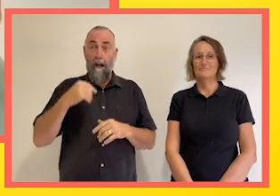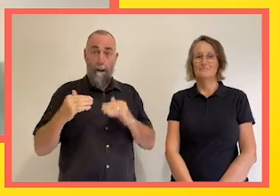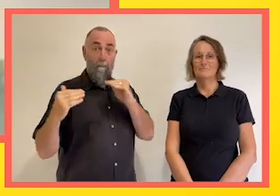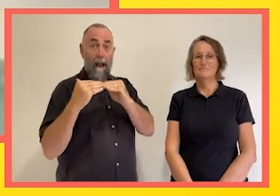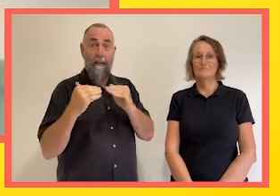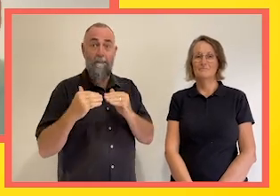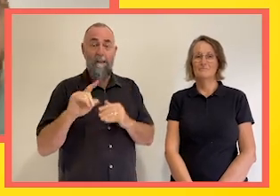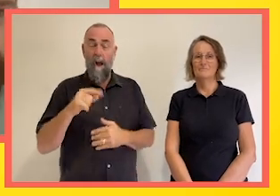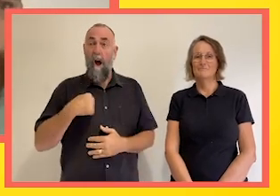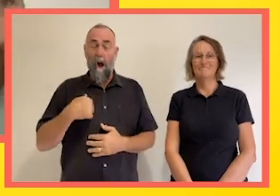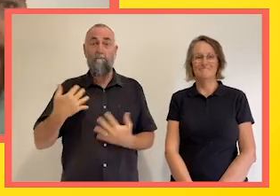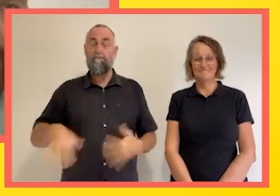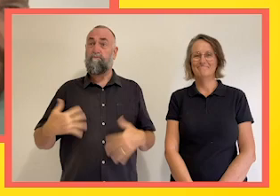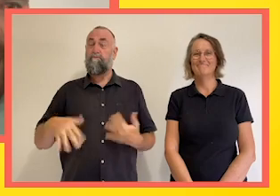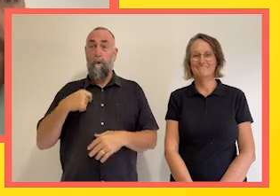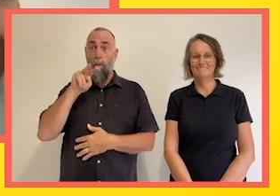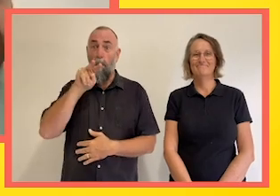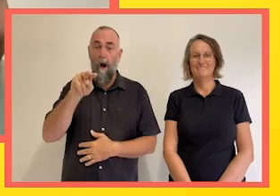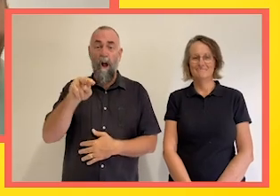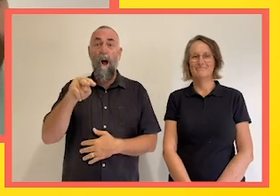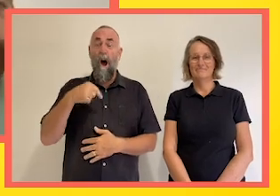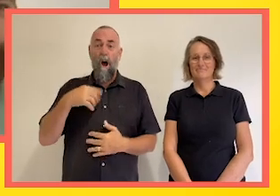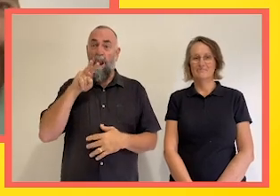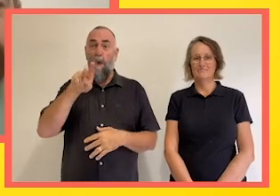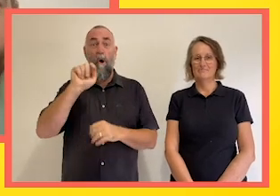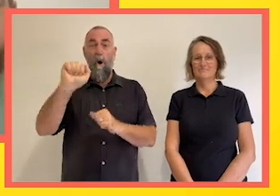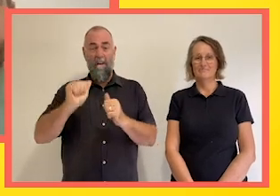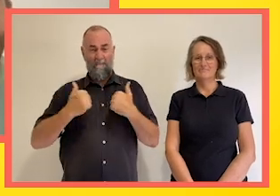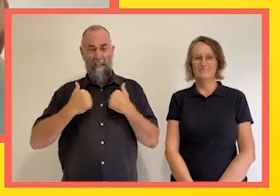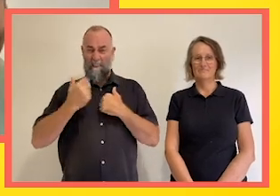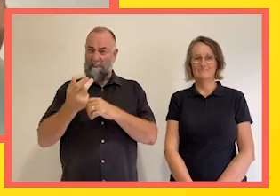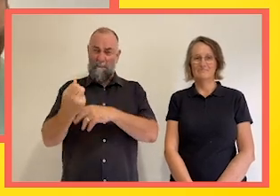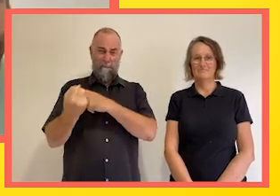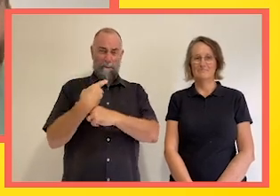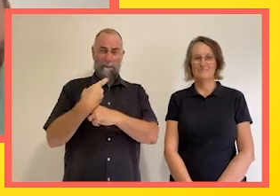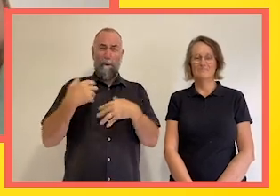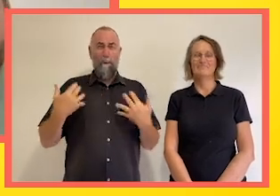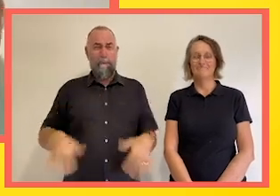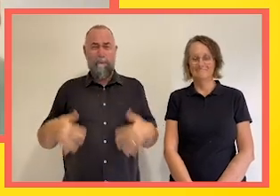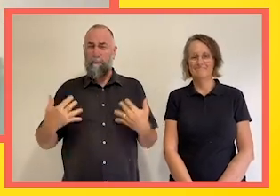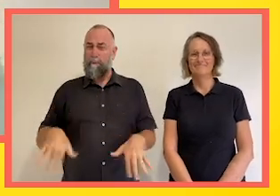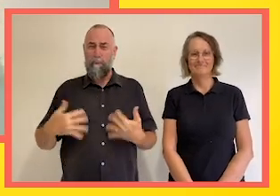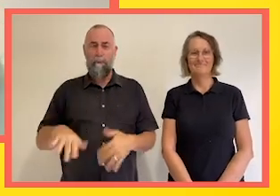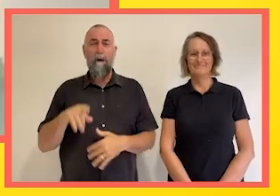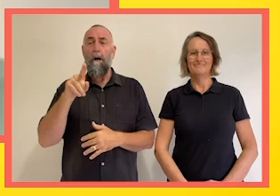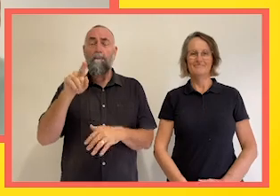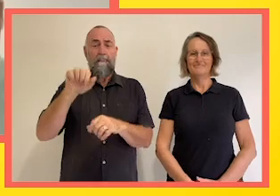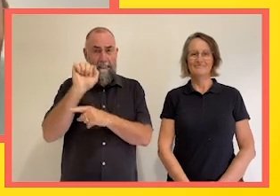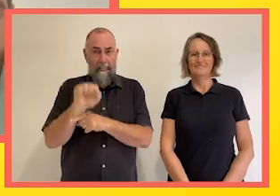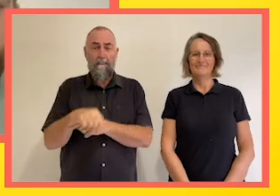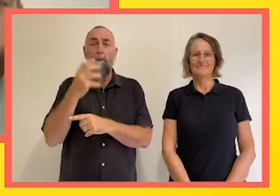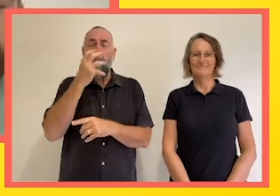even attempt to watch Lauren Parker train because I'm not fit enough to consume it. But she is not only